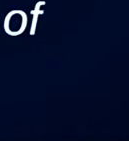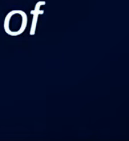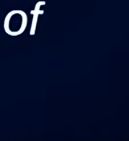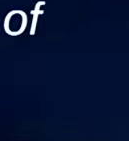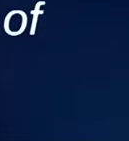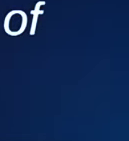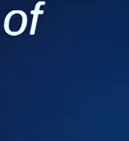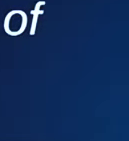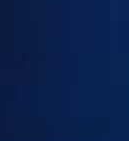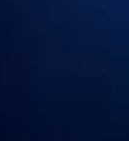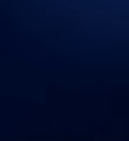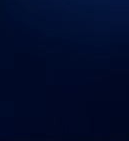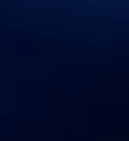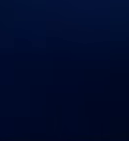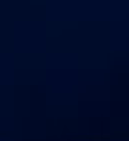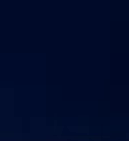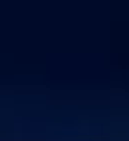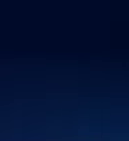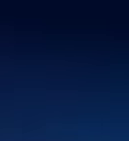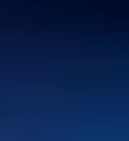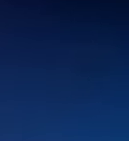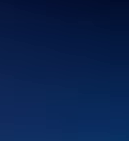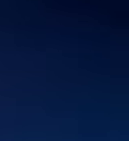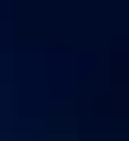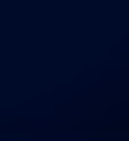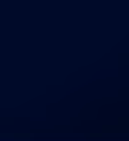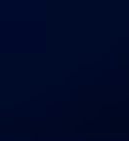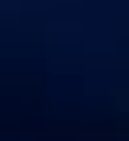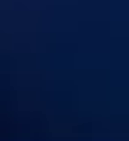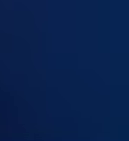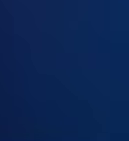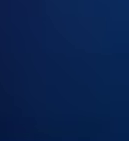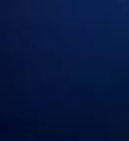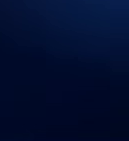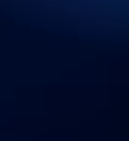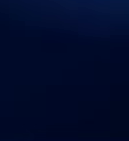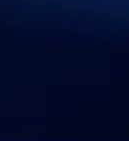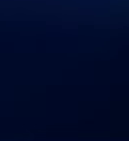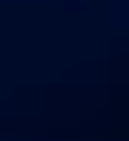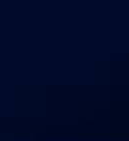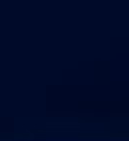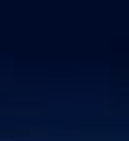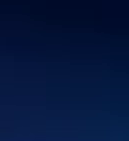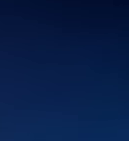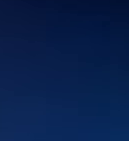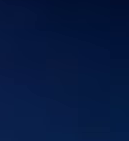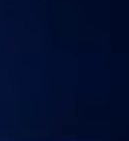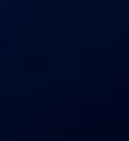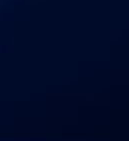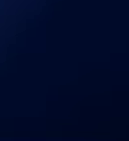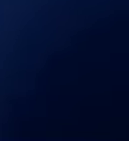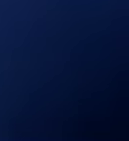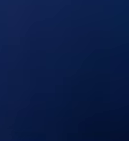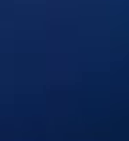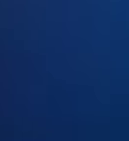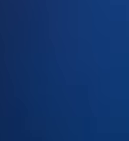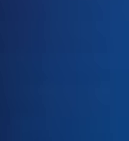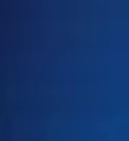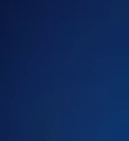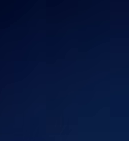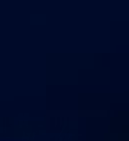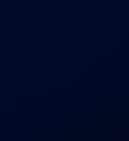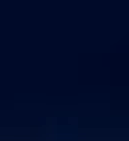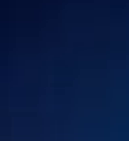ni padu animu. What else makes the church new? Ade bio ina ma sorry ni foforo. It is new that the Gentiles should